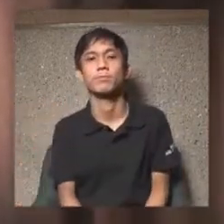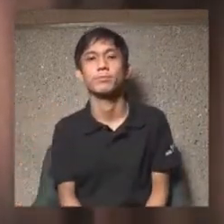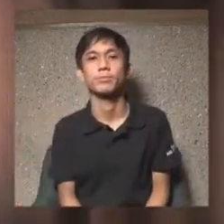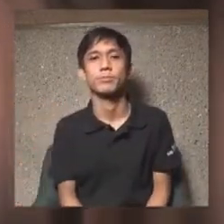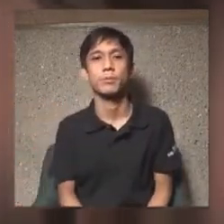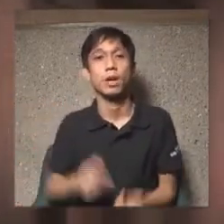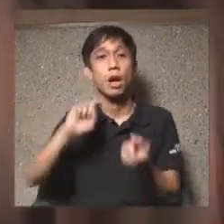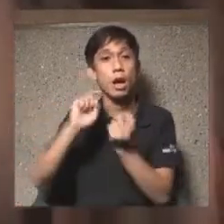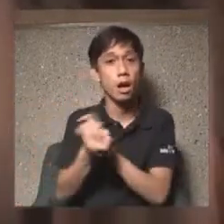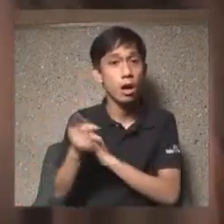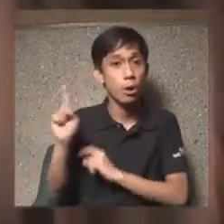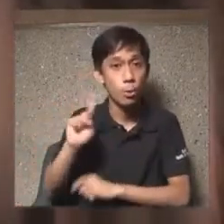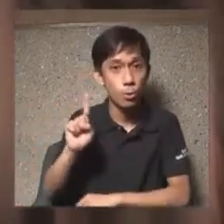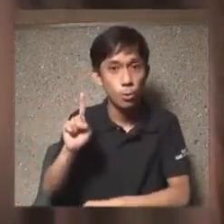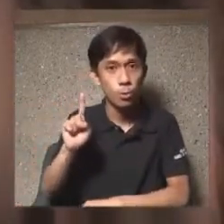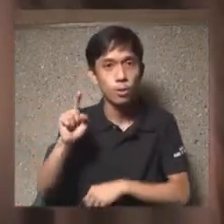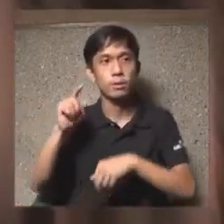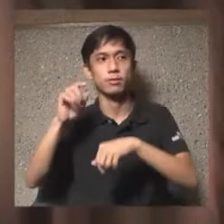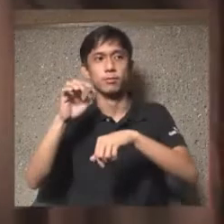Didoy,